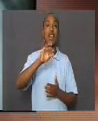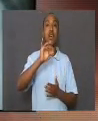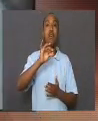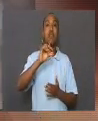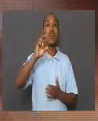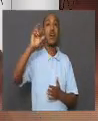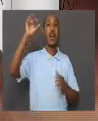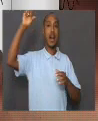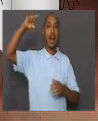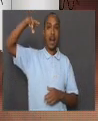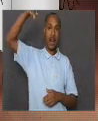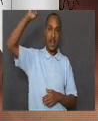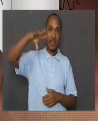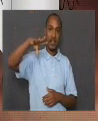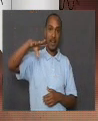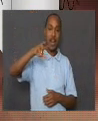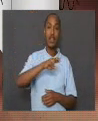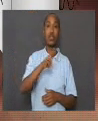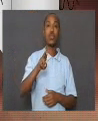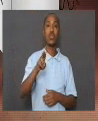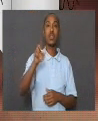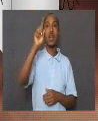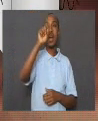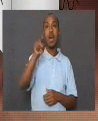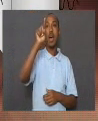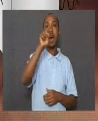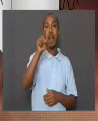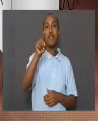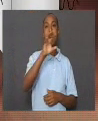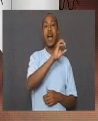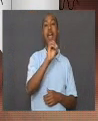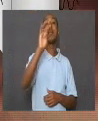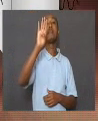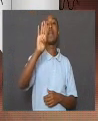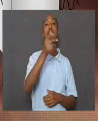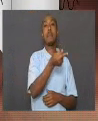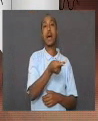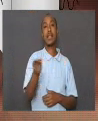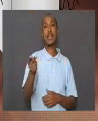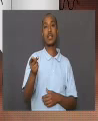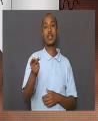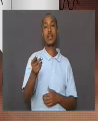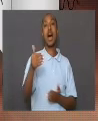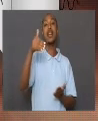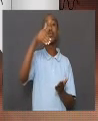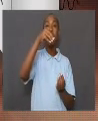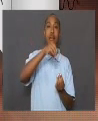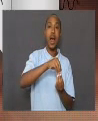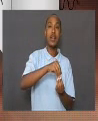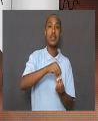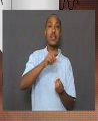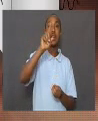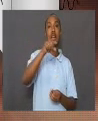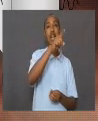of radiation, and thus alpha and beta particles, as well as